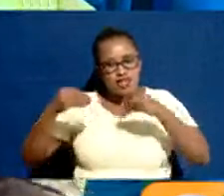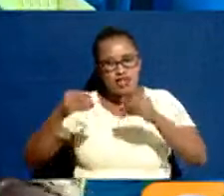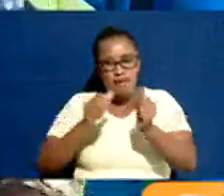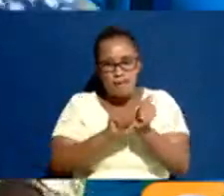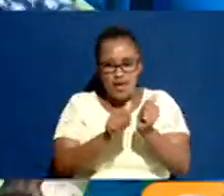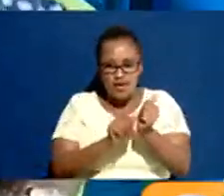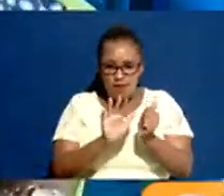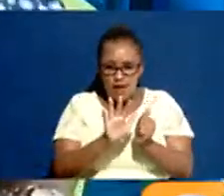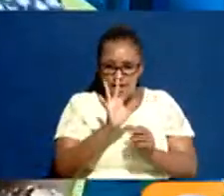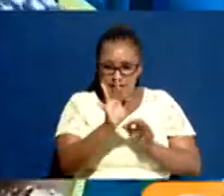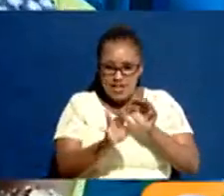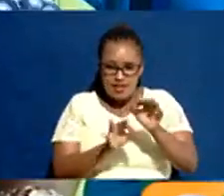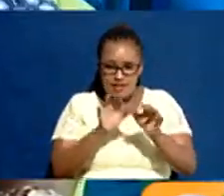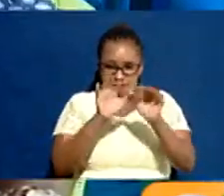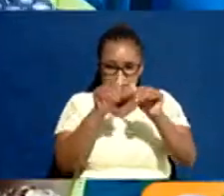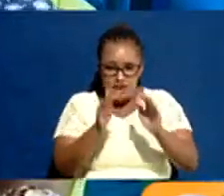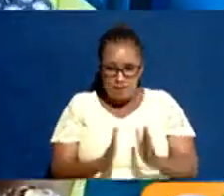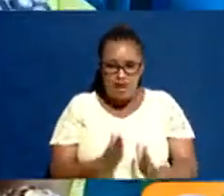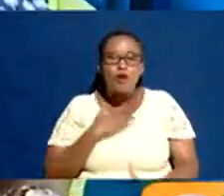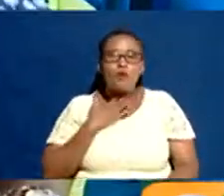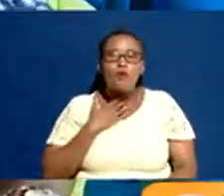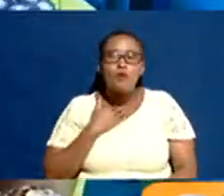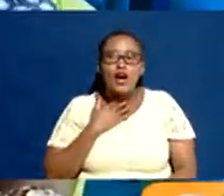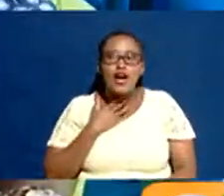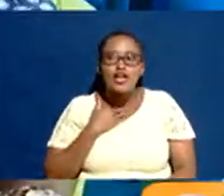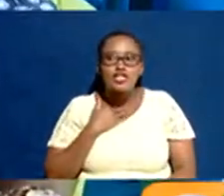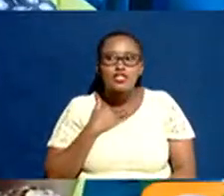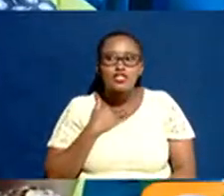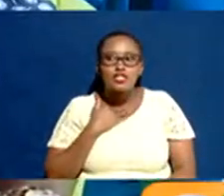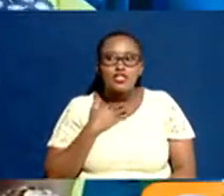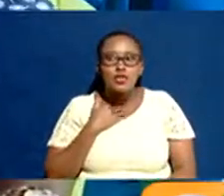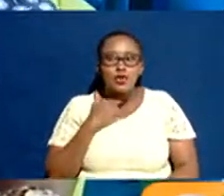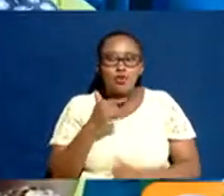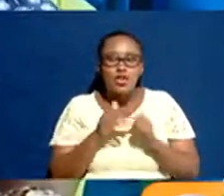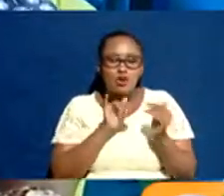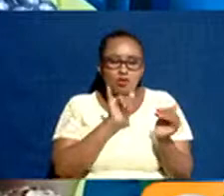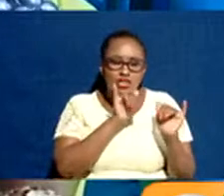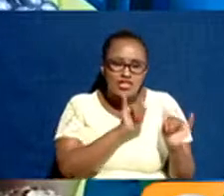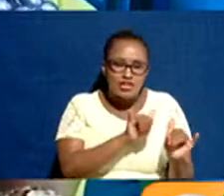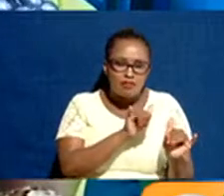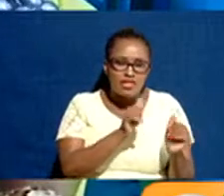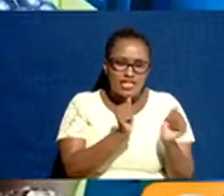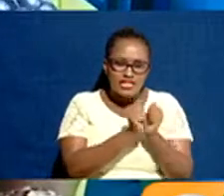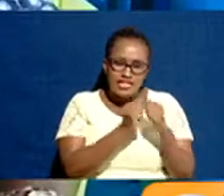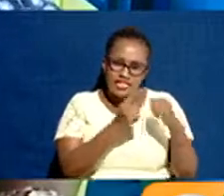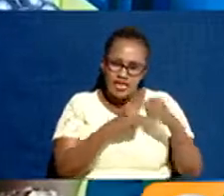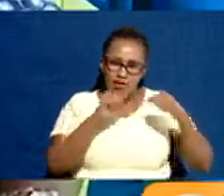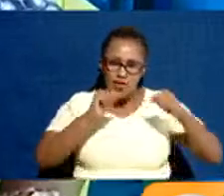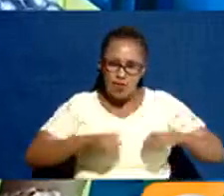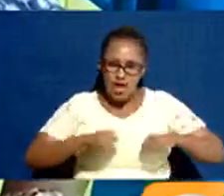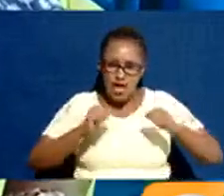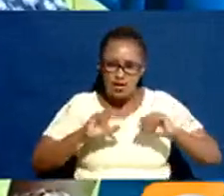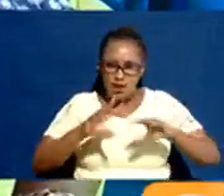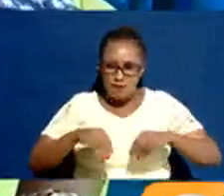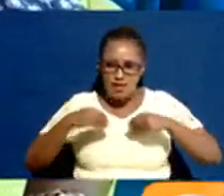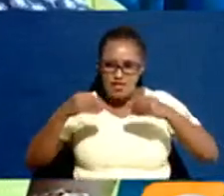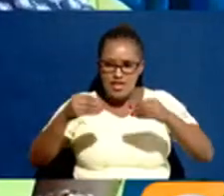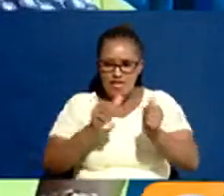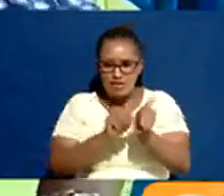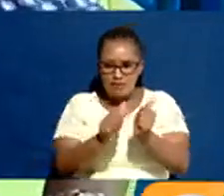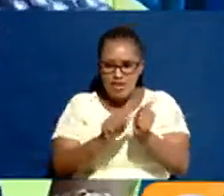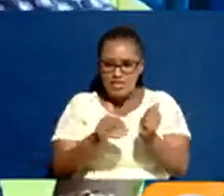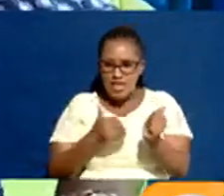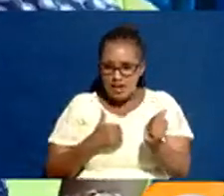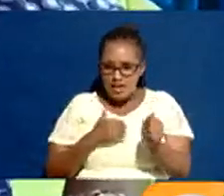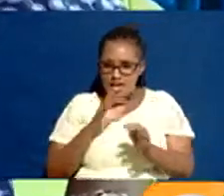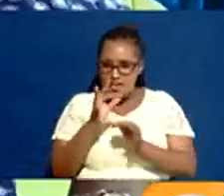the farmers in our breadbasket counties, the 16 of them, agree to release the maize that they have,